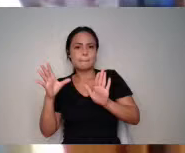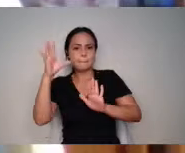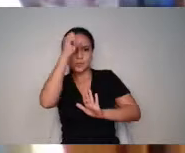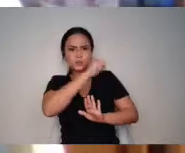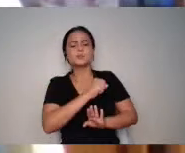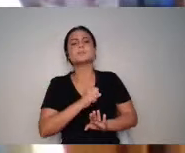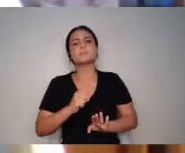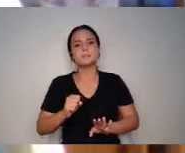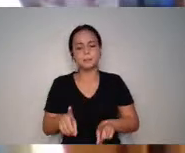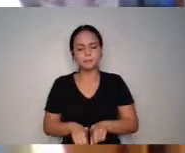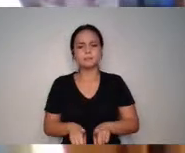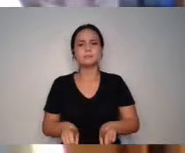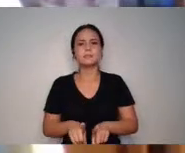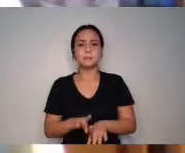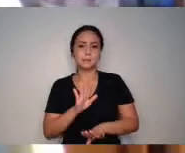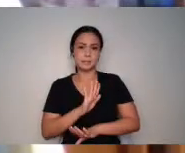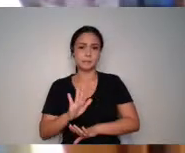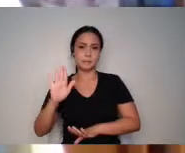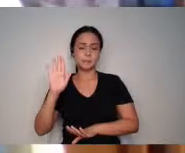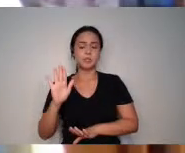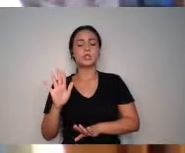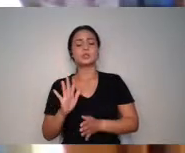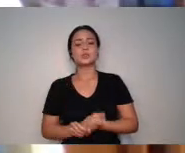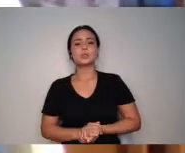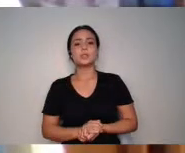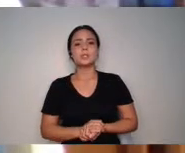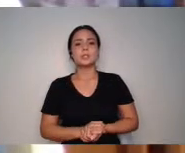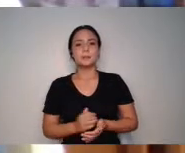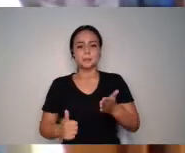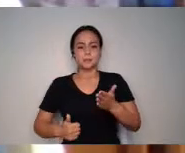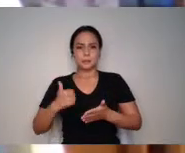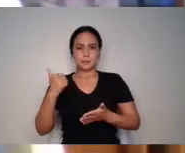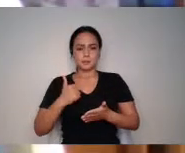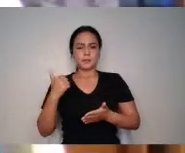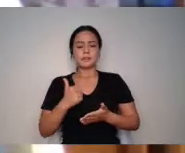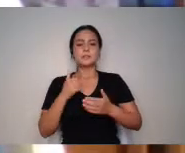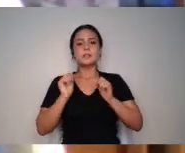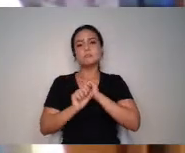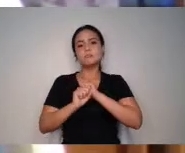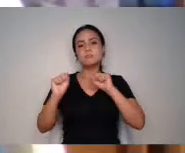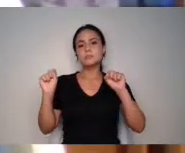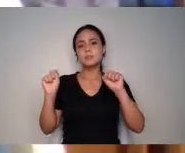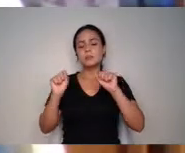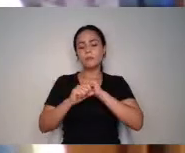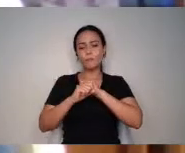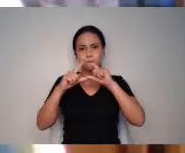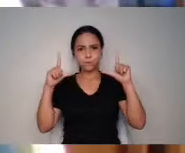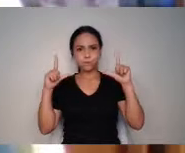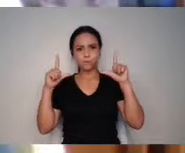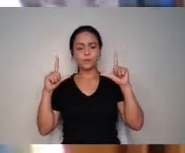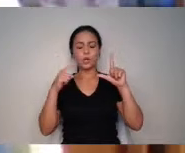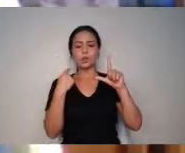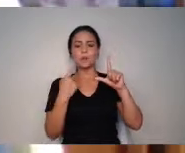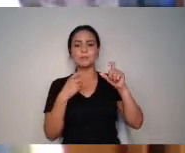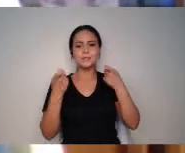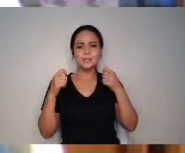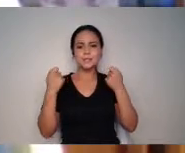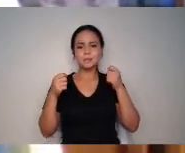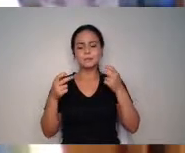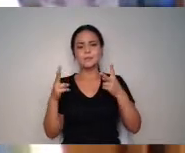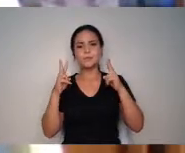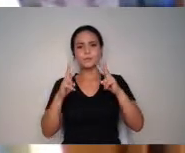happy and I learned a lot with what was explained by you,